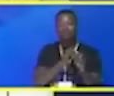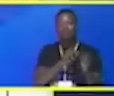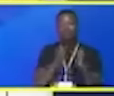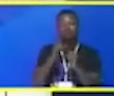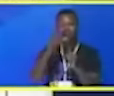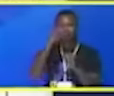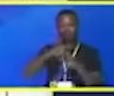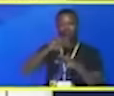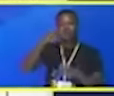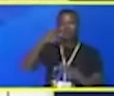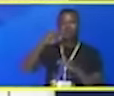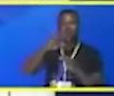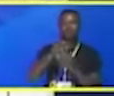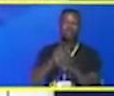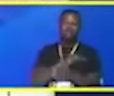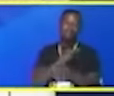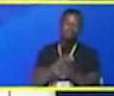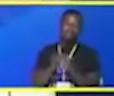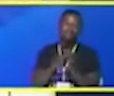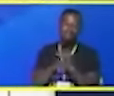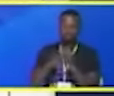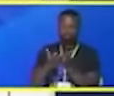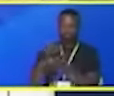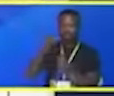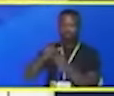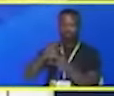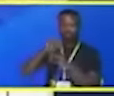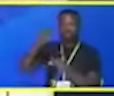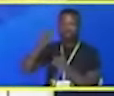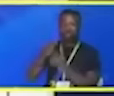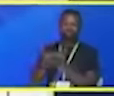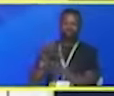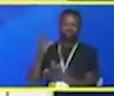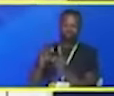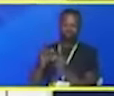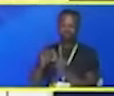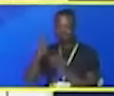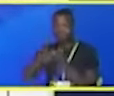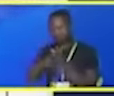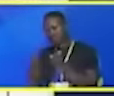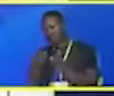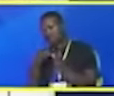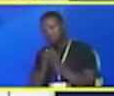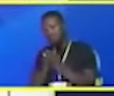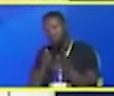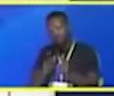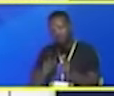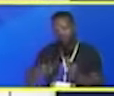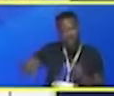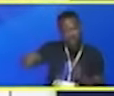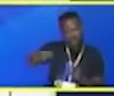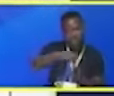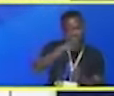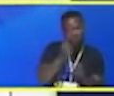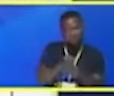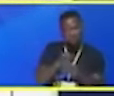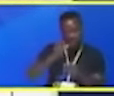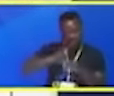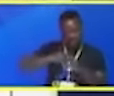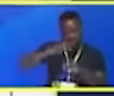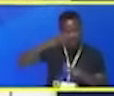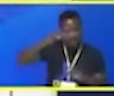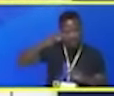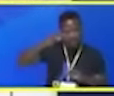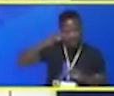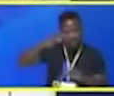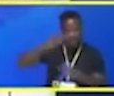man glory in his might. Let not the rich man glory in his riches. Next verse says, but let him that glorieth glory